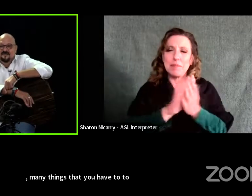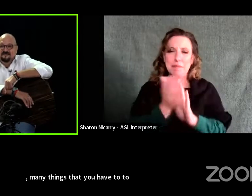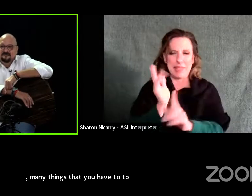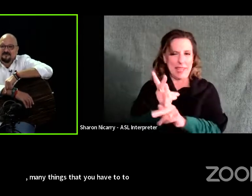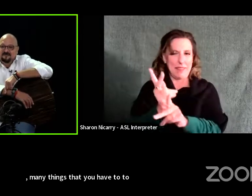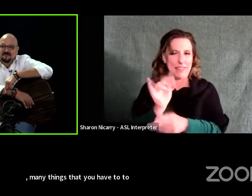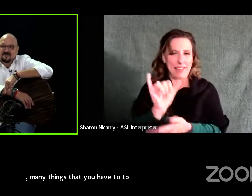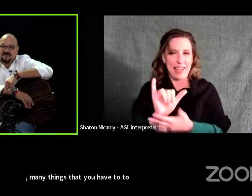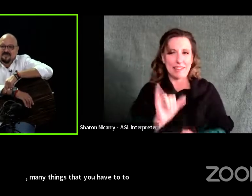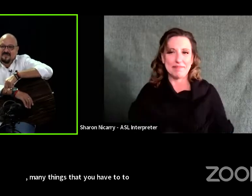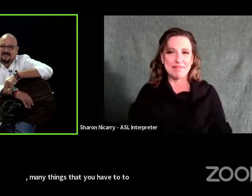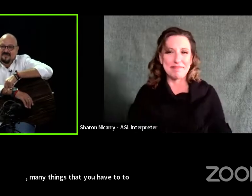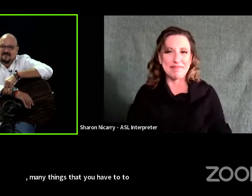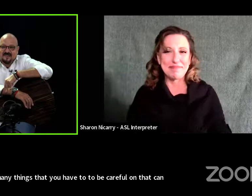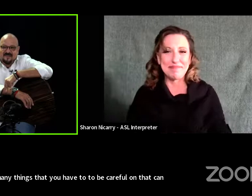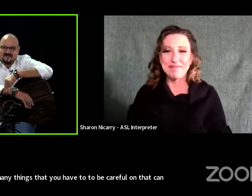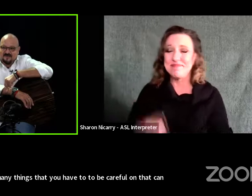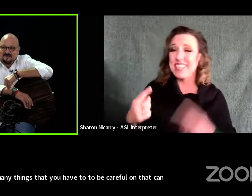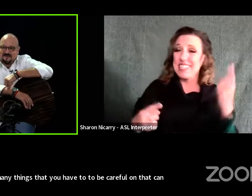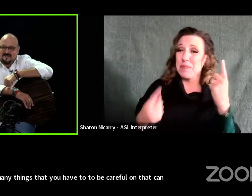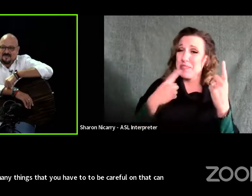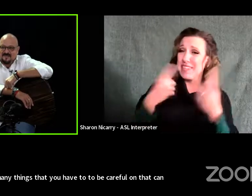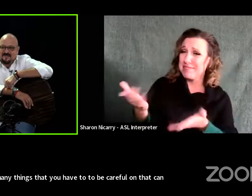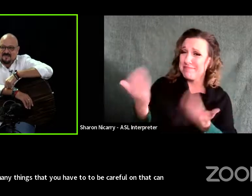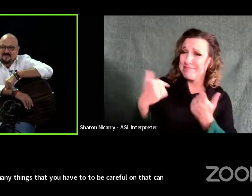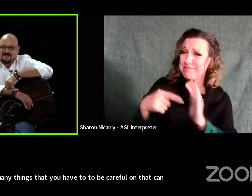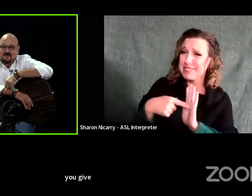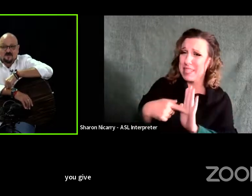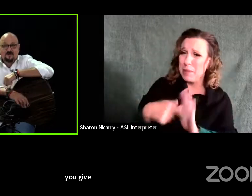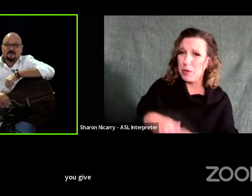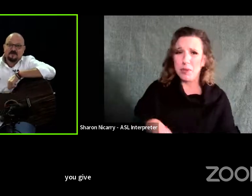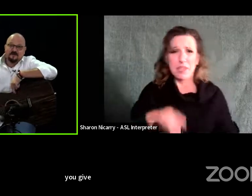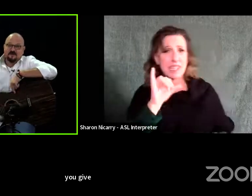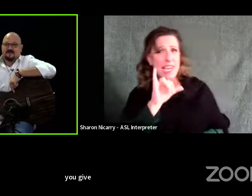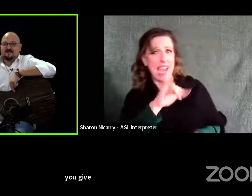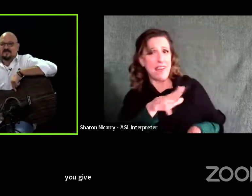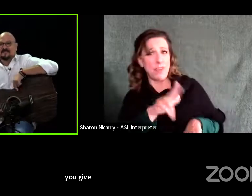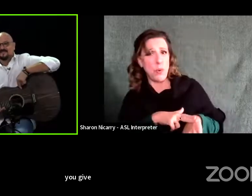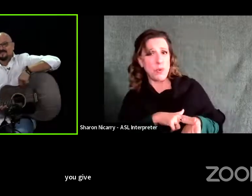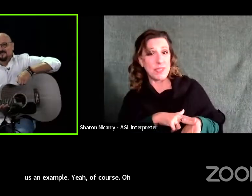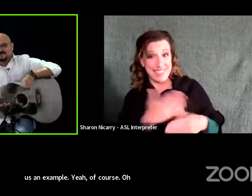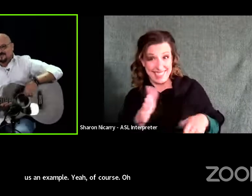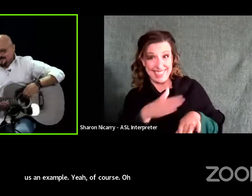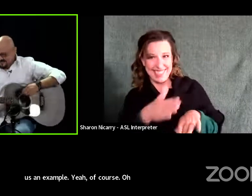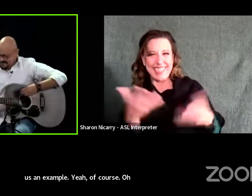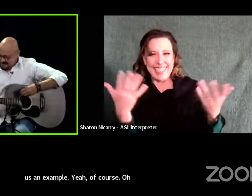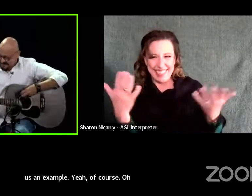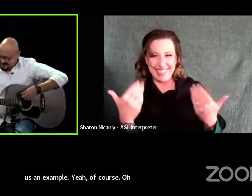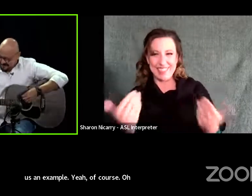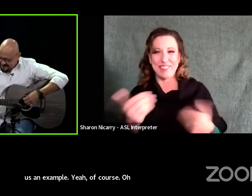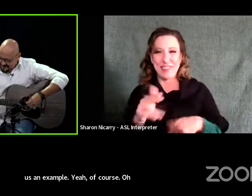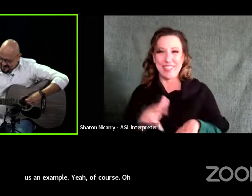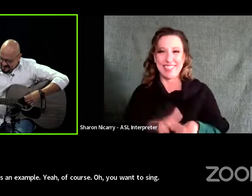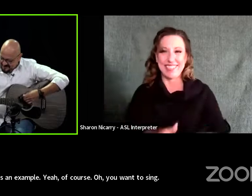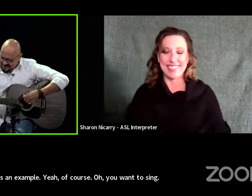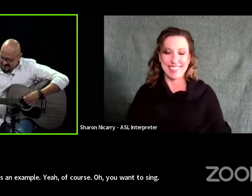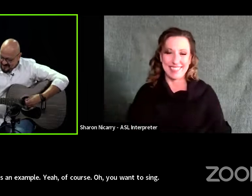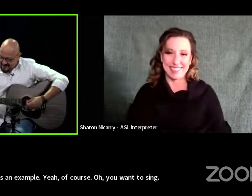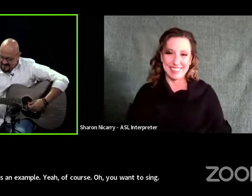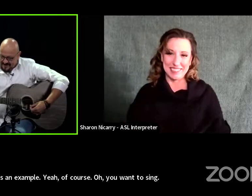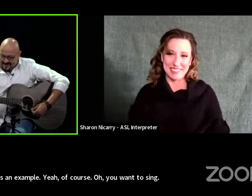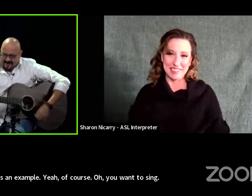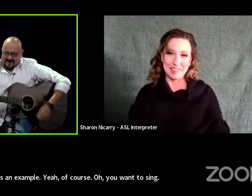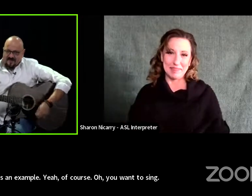that. Can you give us an example? Yeah, of course. Oh, you want me to sing? Yeah, of course.